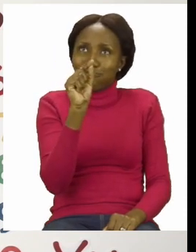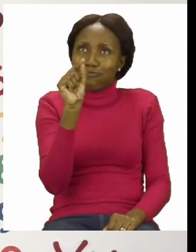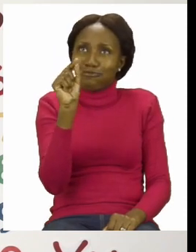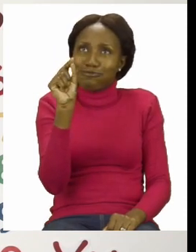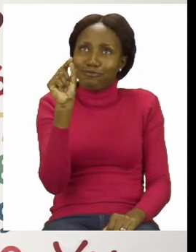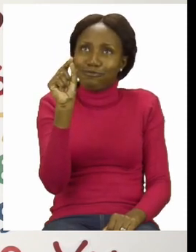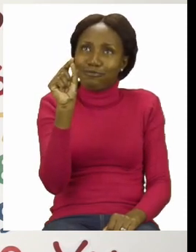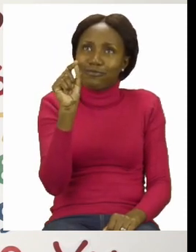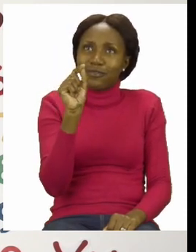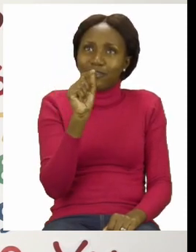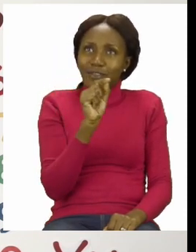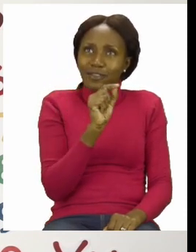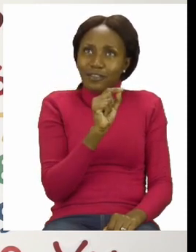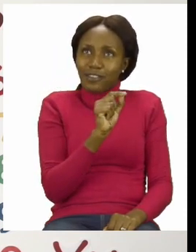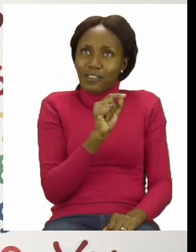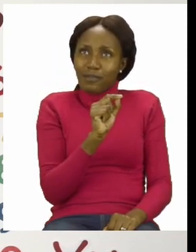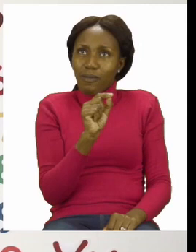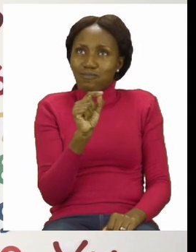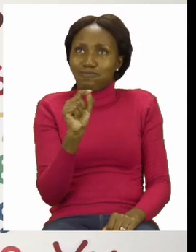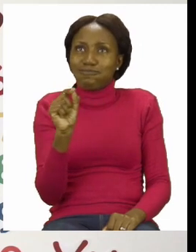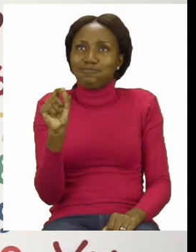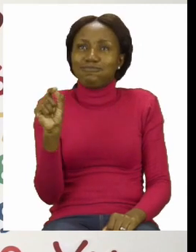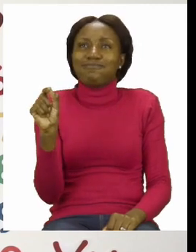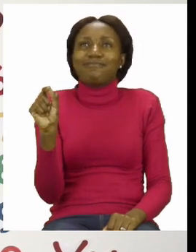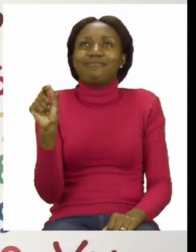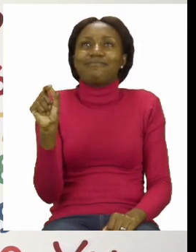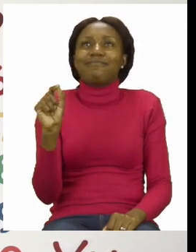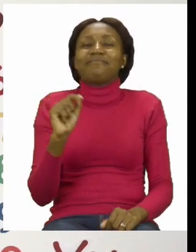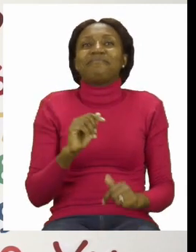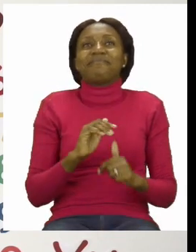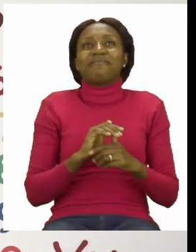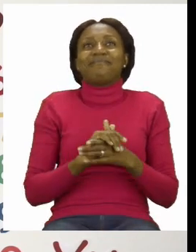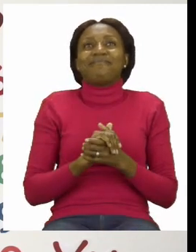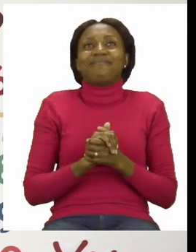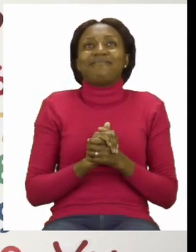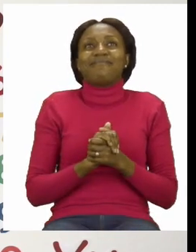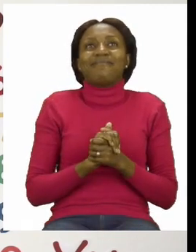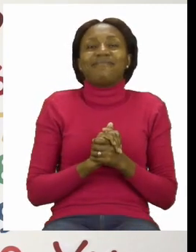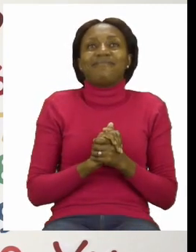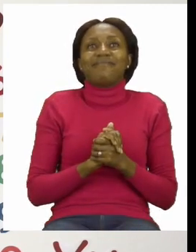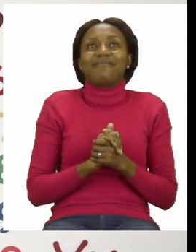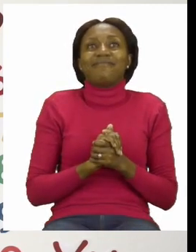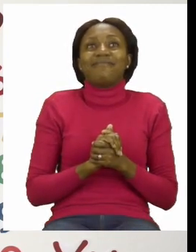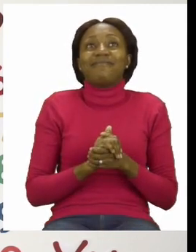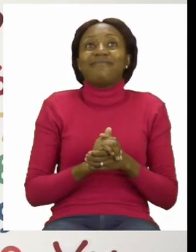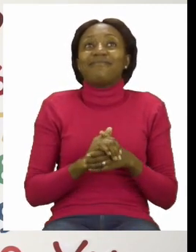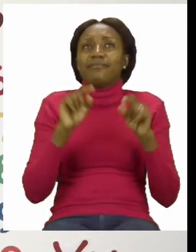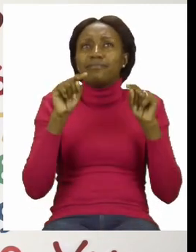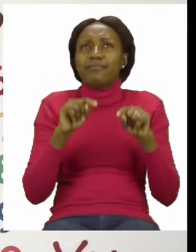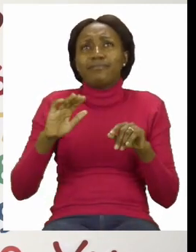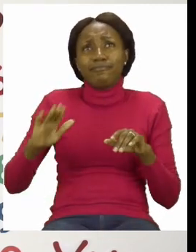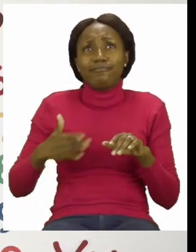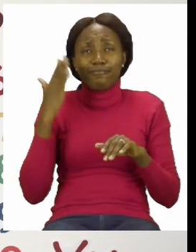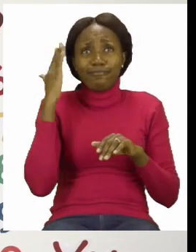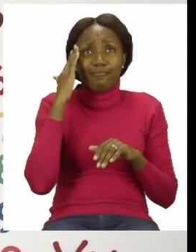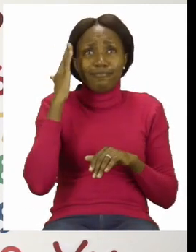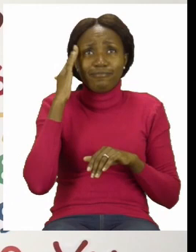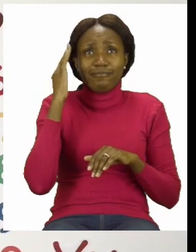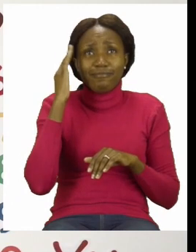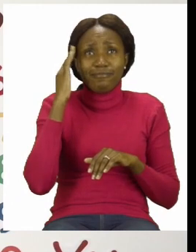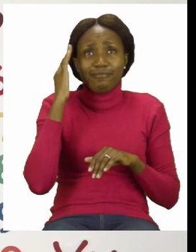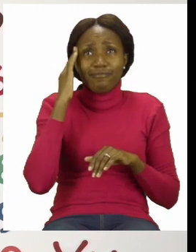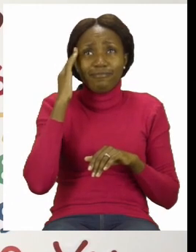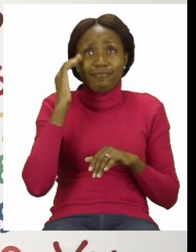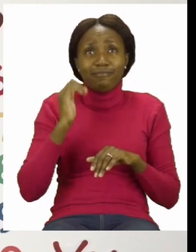line across, and third line across. Now I want you to notice, boys and girls, that my